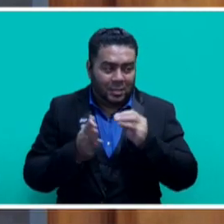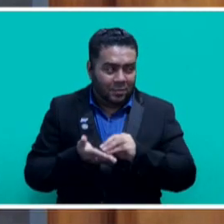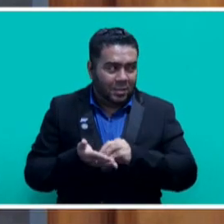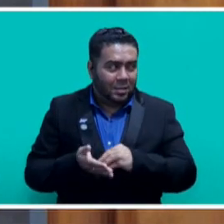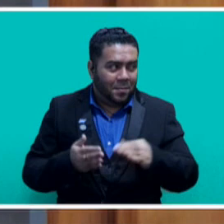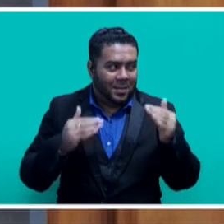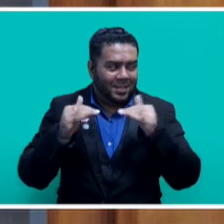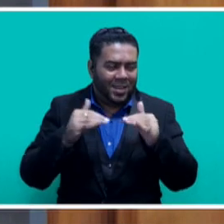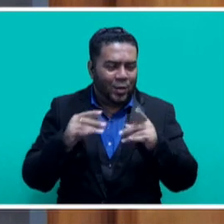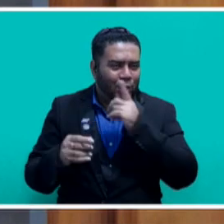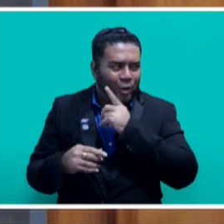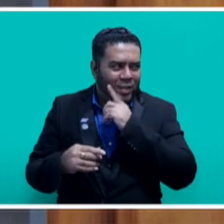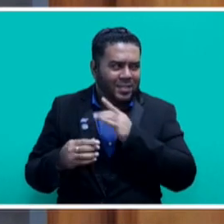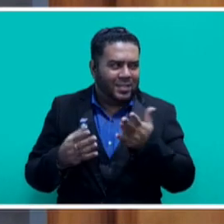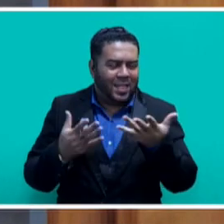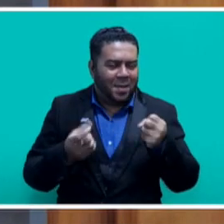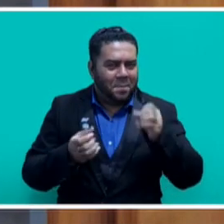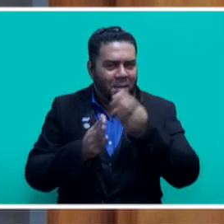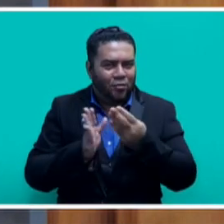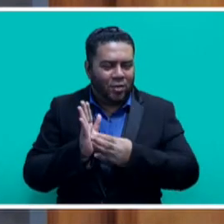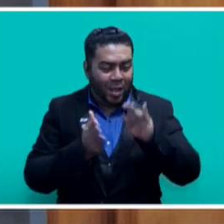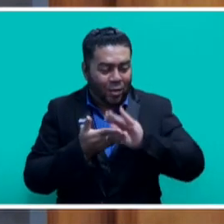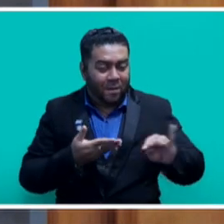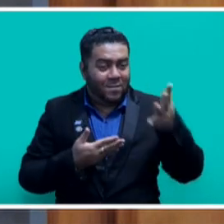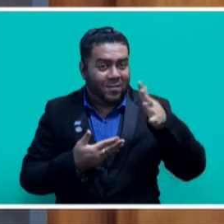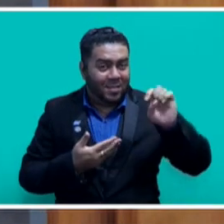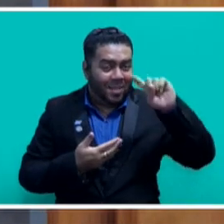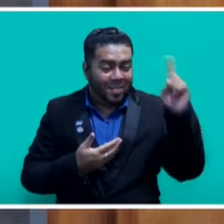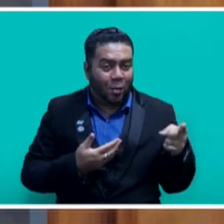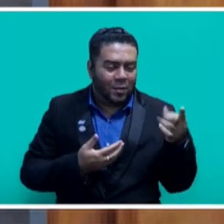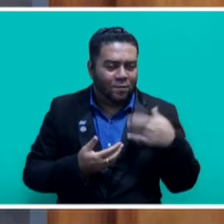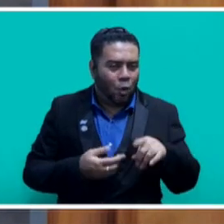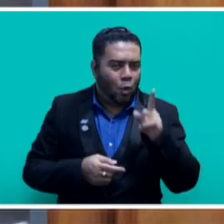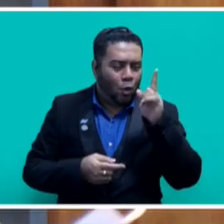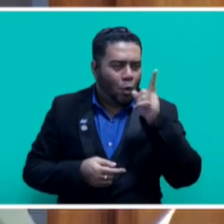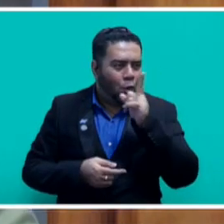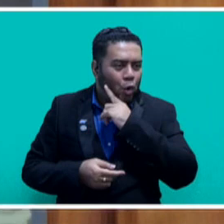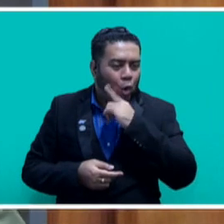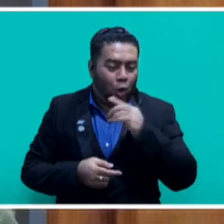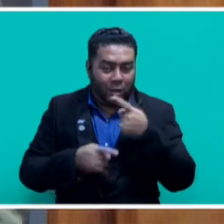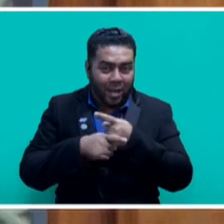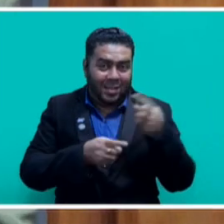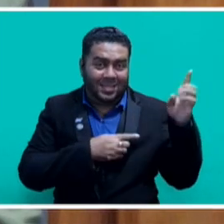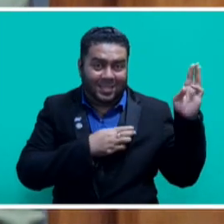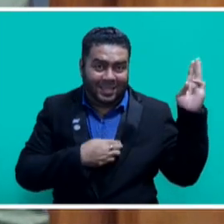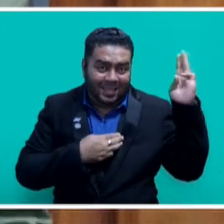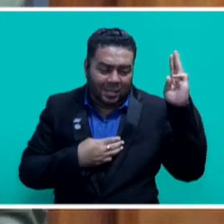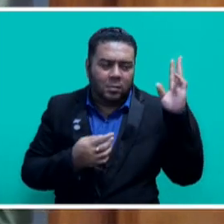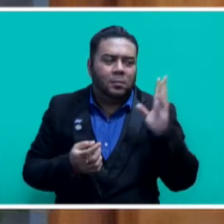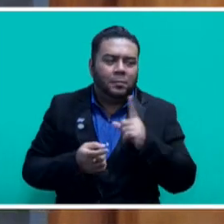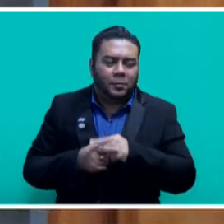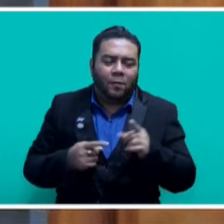amongst our girls. The budget allocation of 50,000 for Girl Guide Association in the new